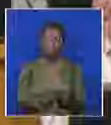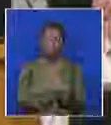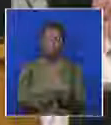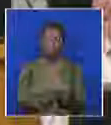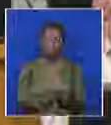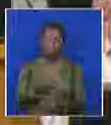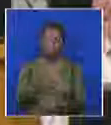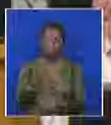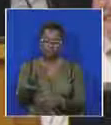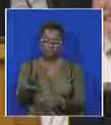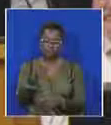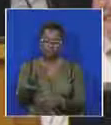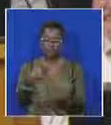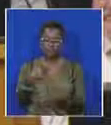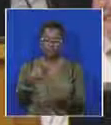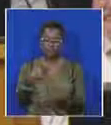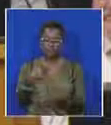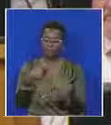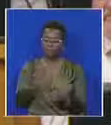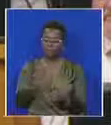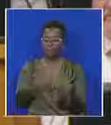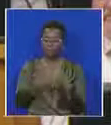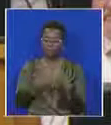Speaker, I will withdraw those words.